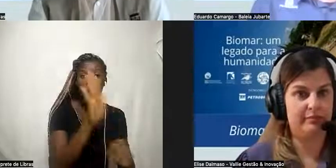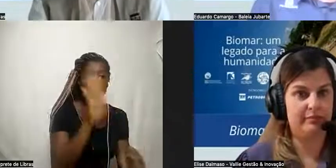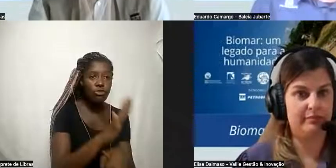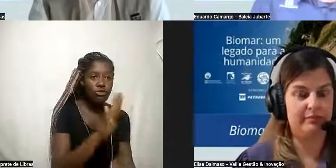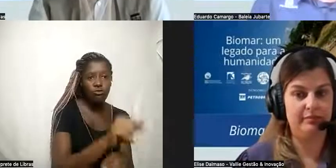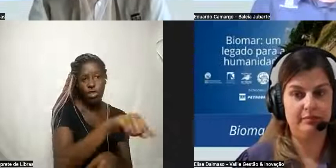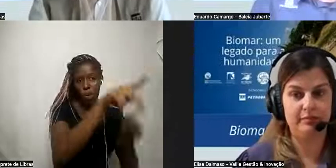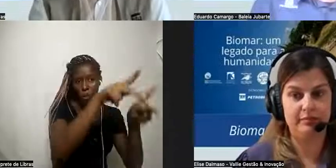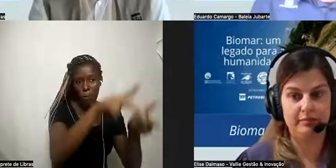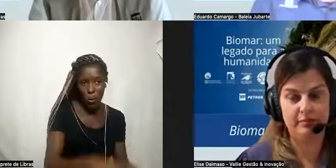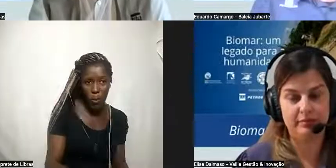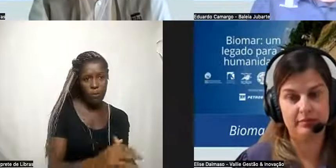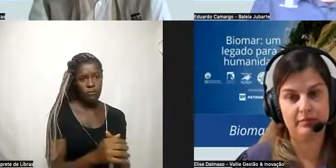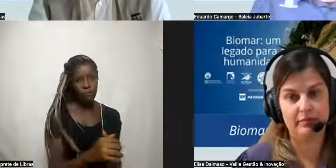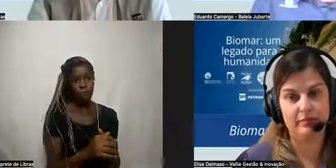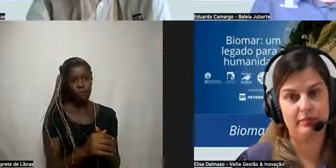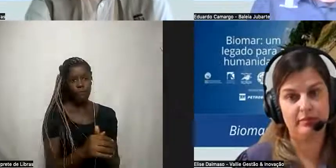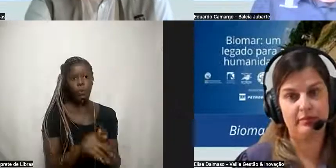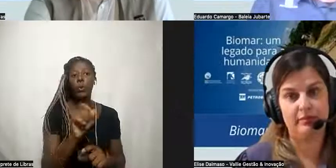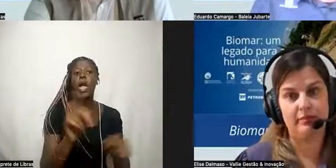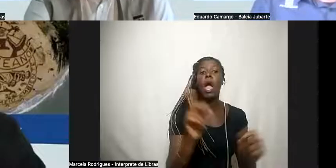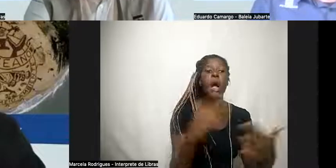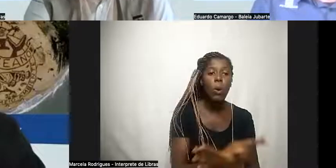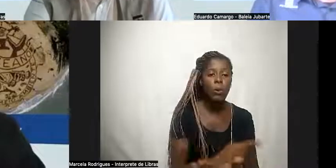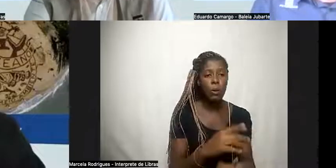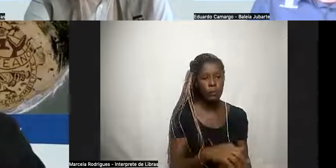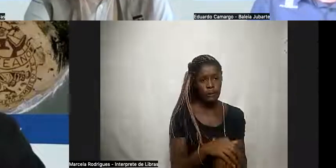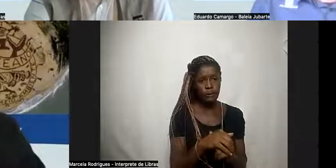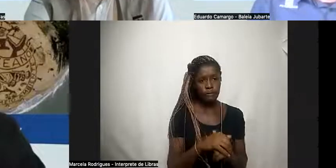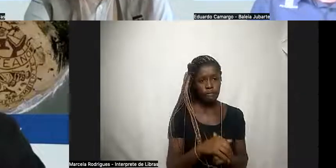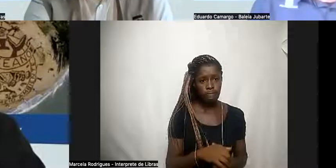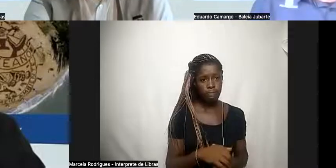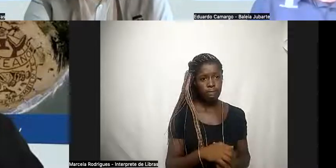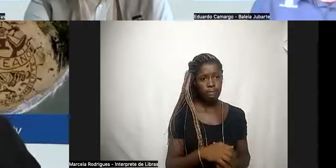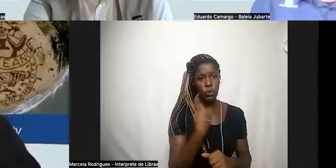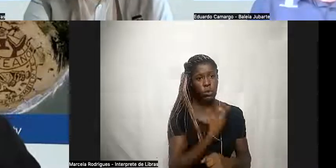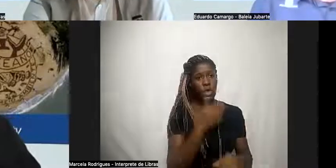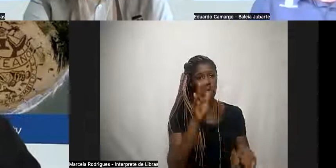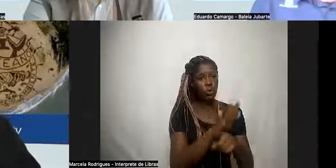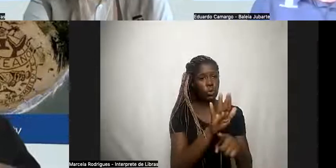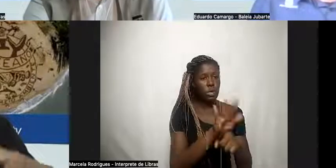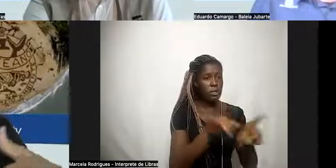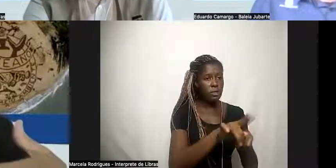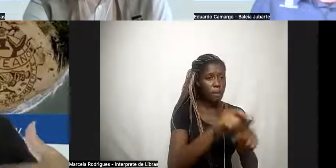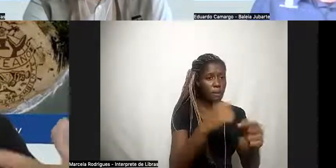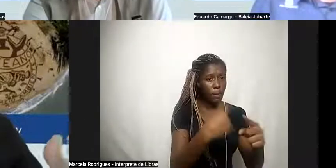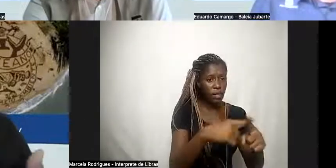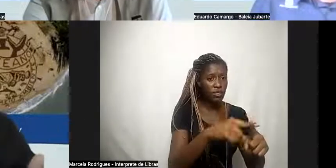the migrational control, and they're also directly contributing to the reduction of the